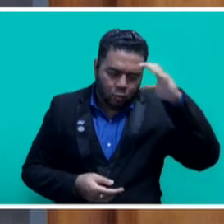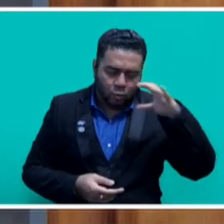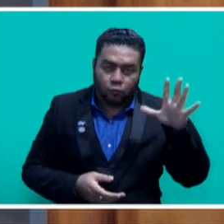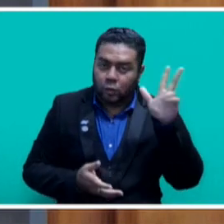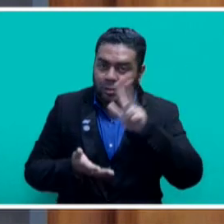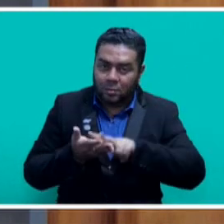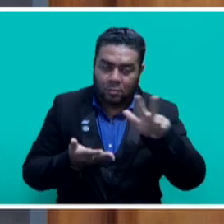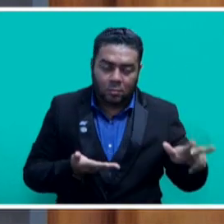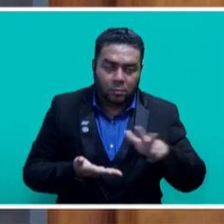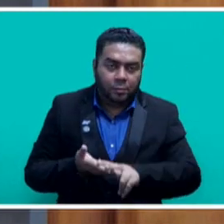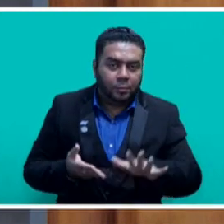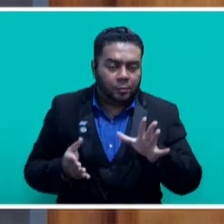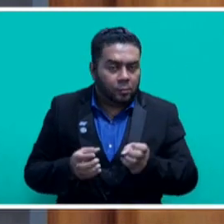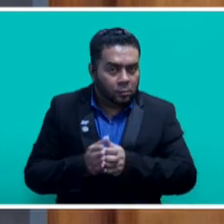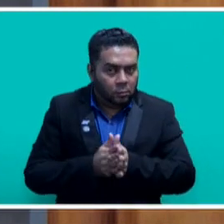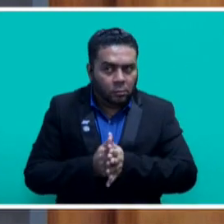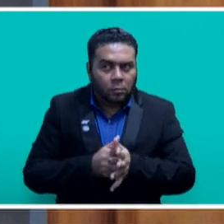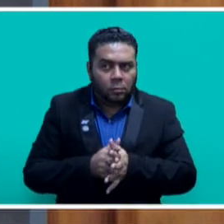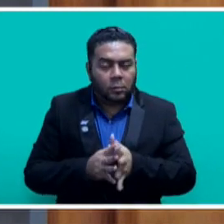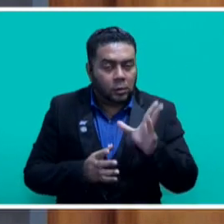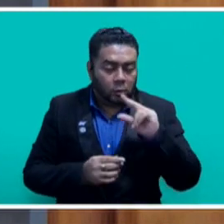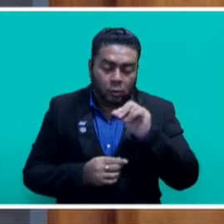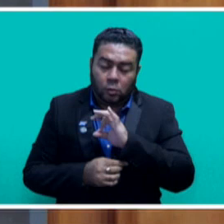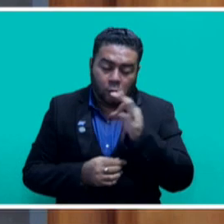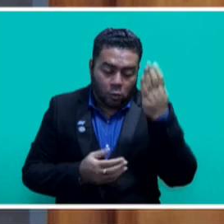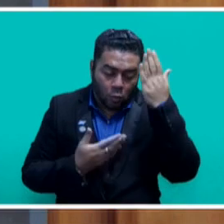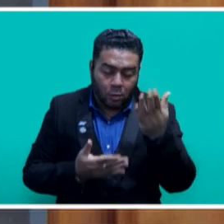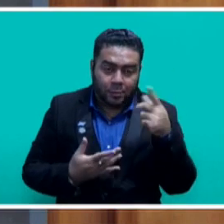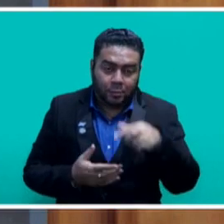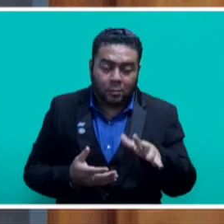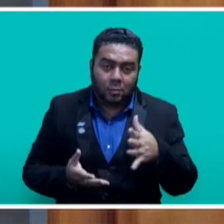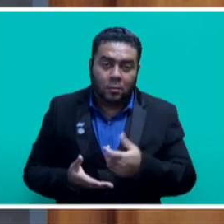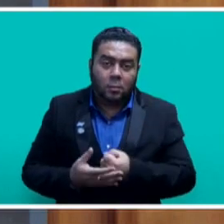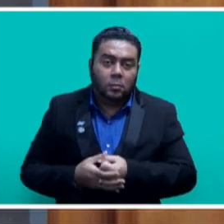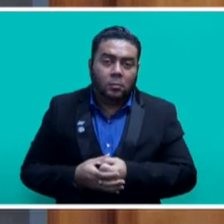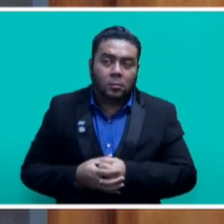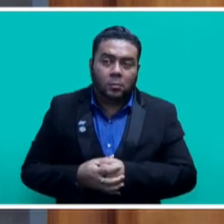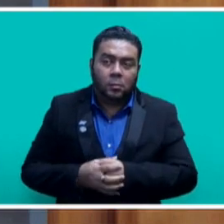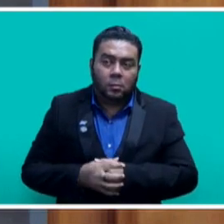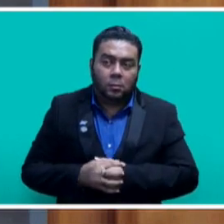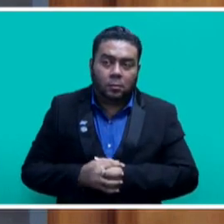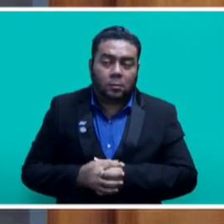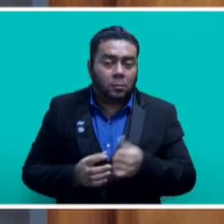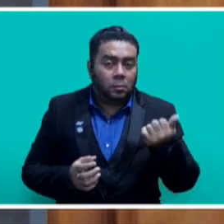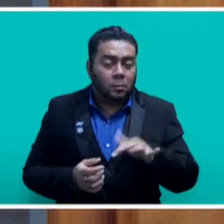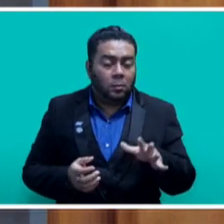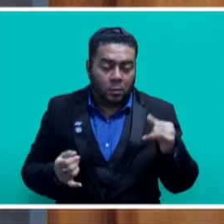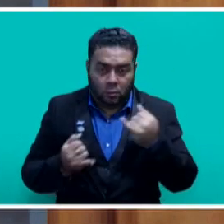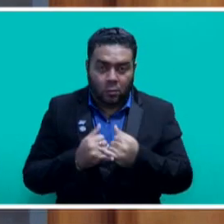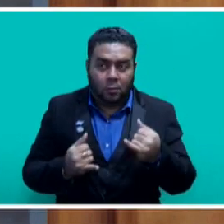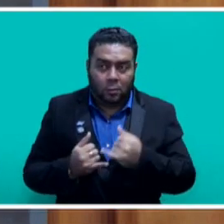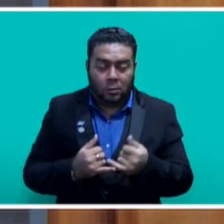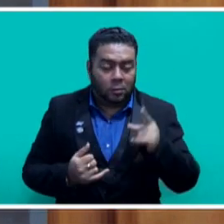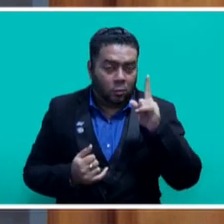up for this commitment but did not honor this on rather rebellious grounds, or even worse,